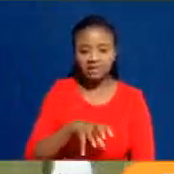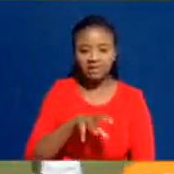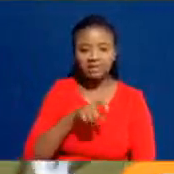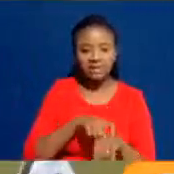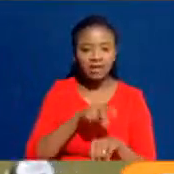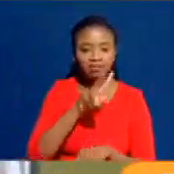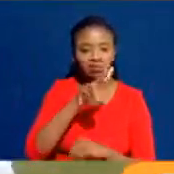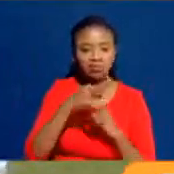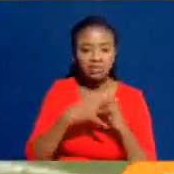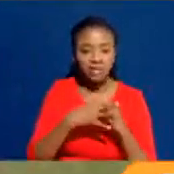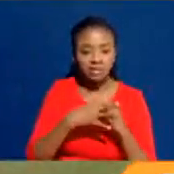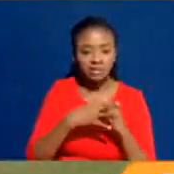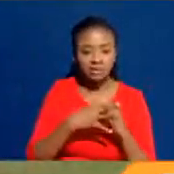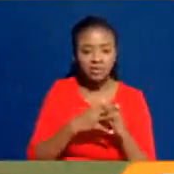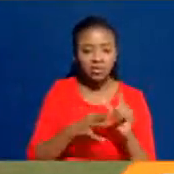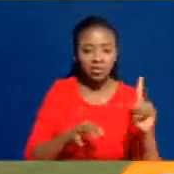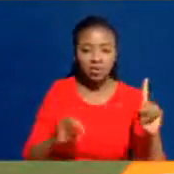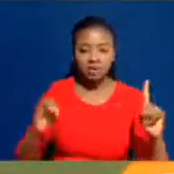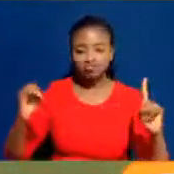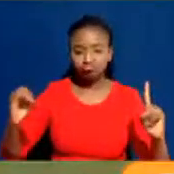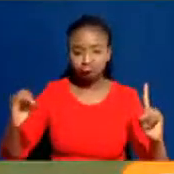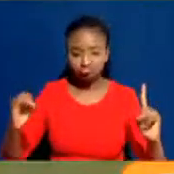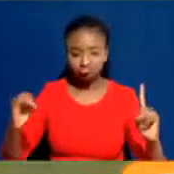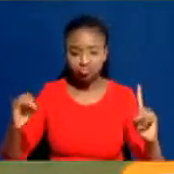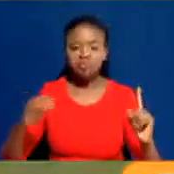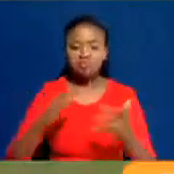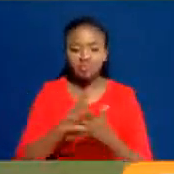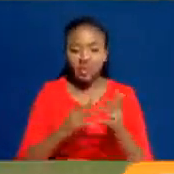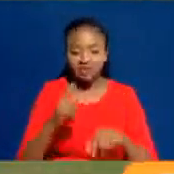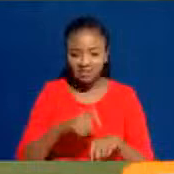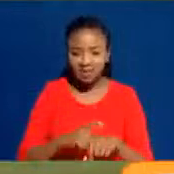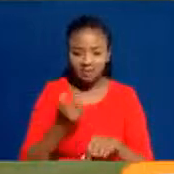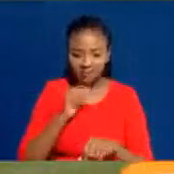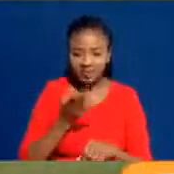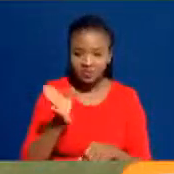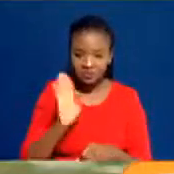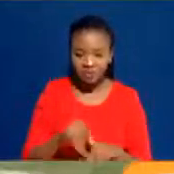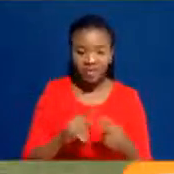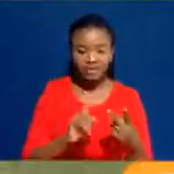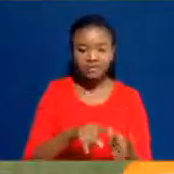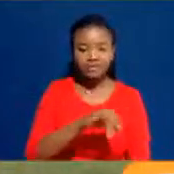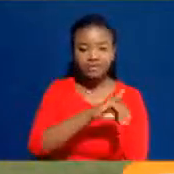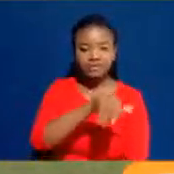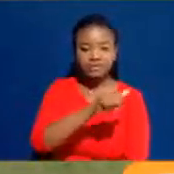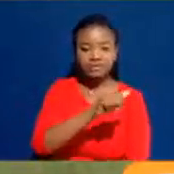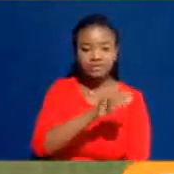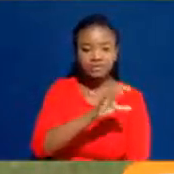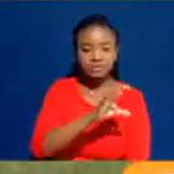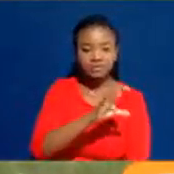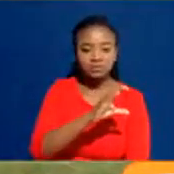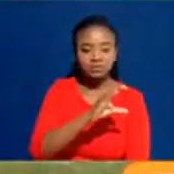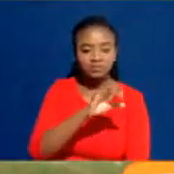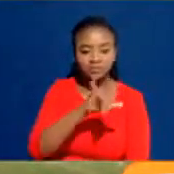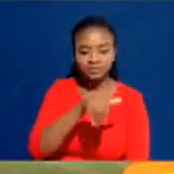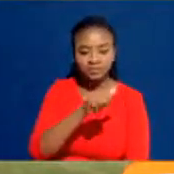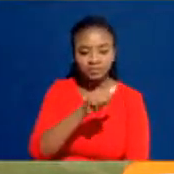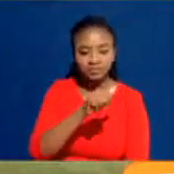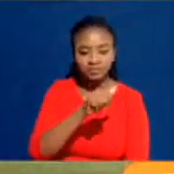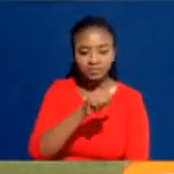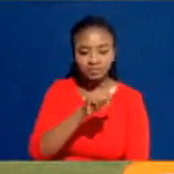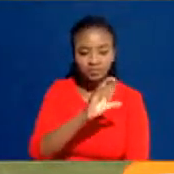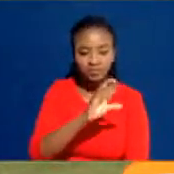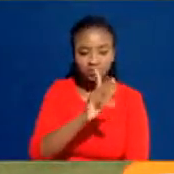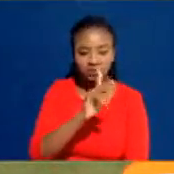28th minute for a one-nil lead at the halftime break Jackson macharia double the lead in the 69th minute